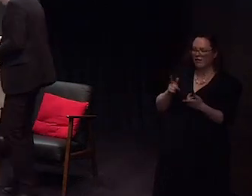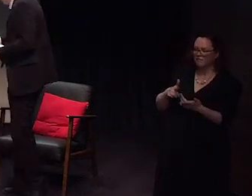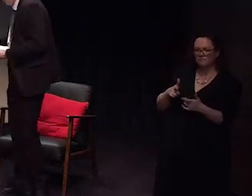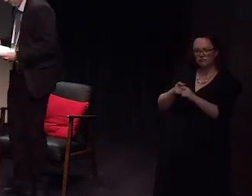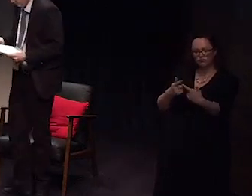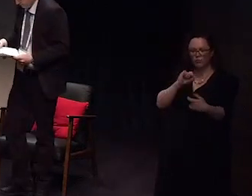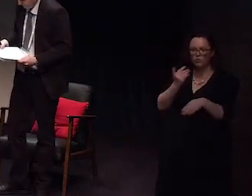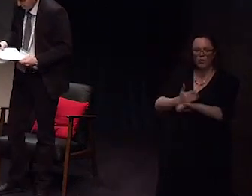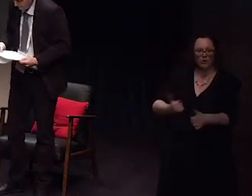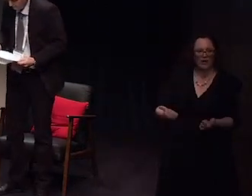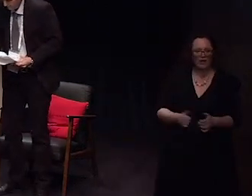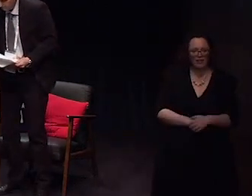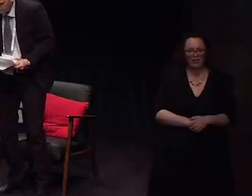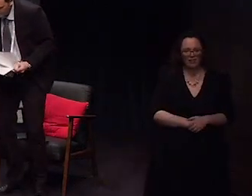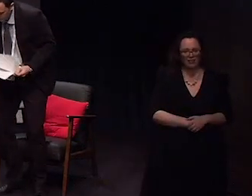So the second